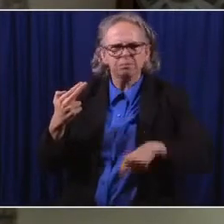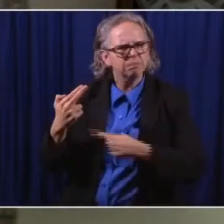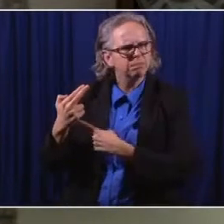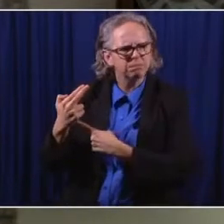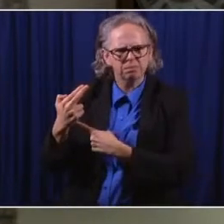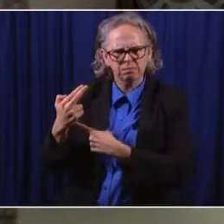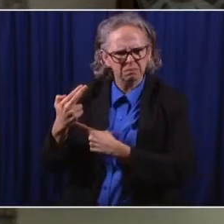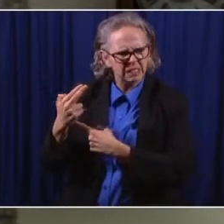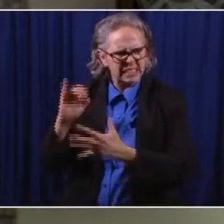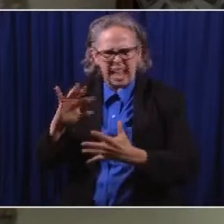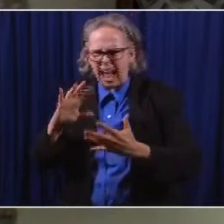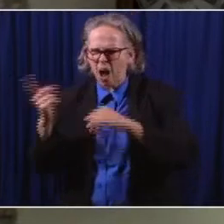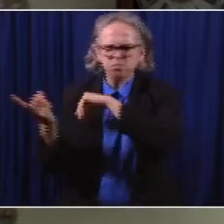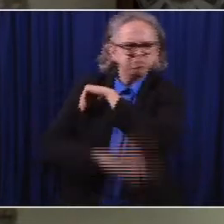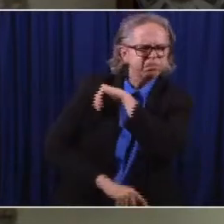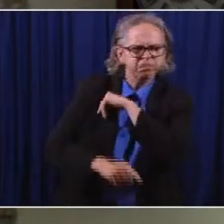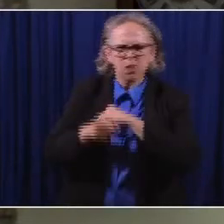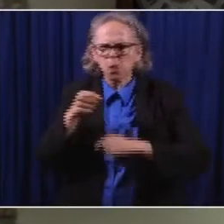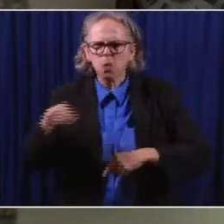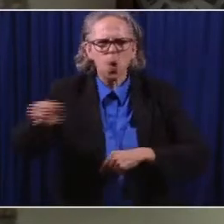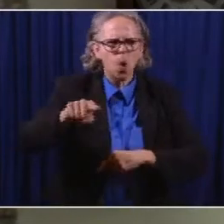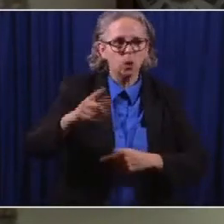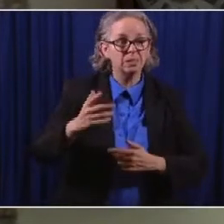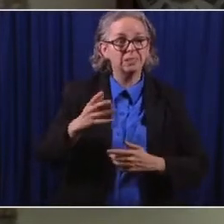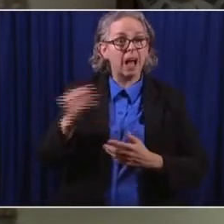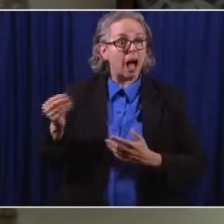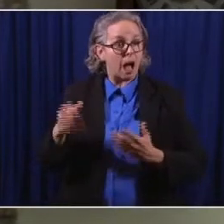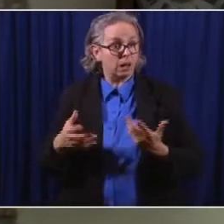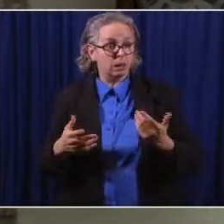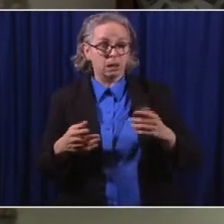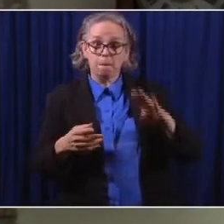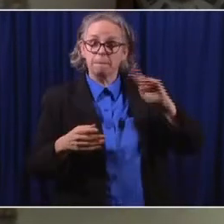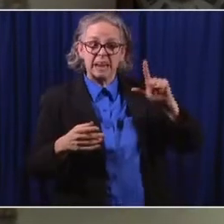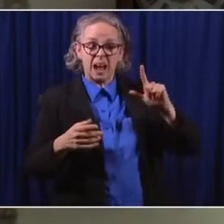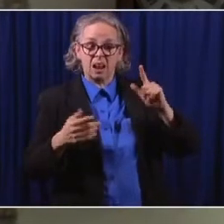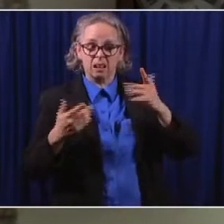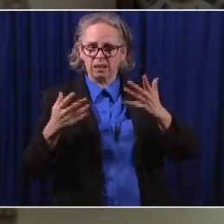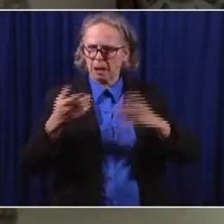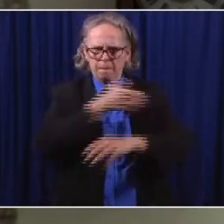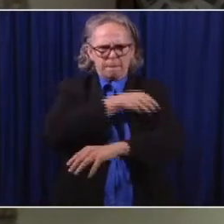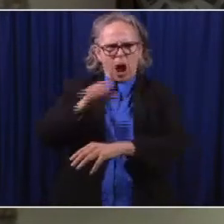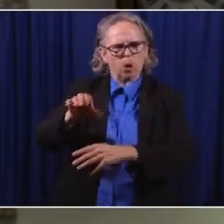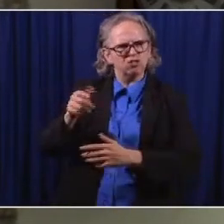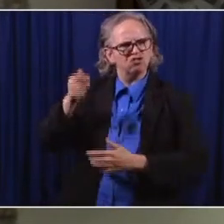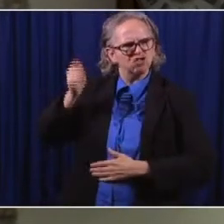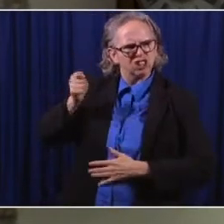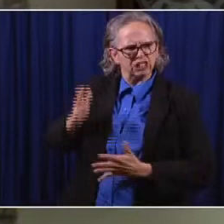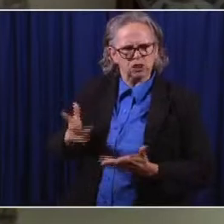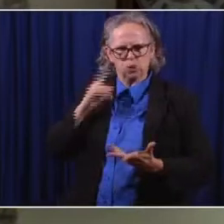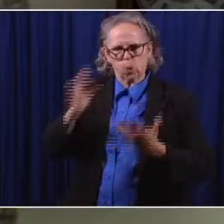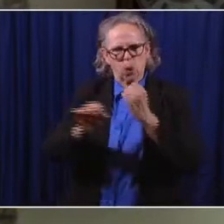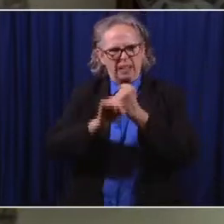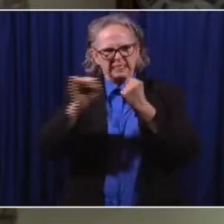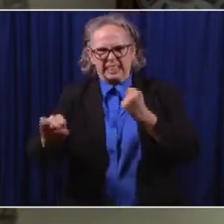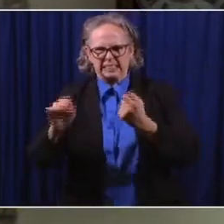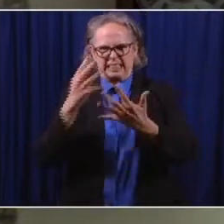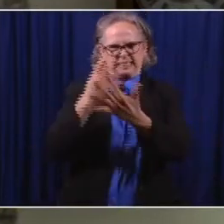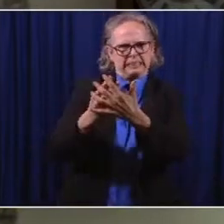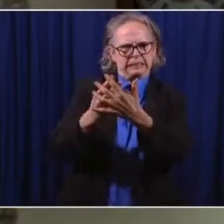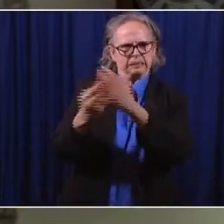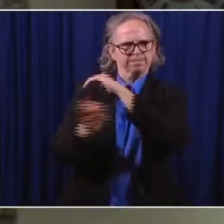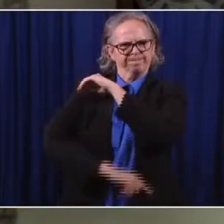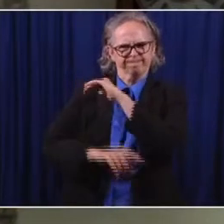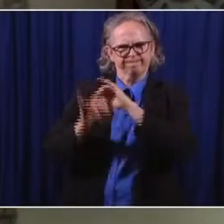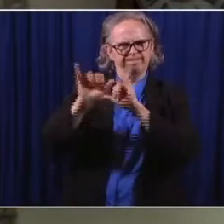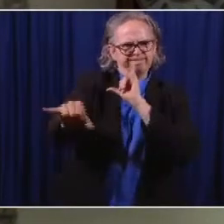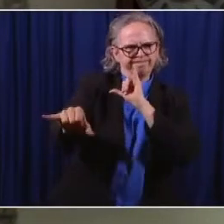and then give the judge more discretion on a sentence. So, you know, that going after particularly again, I don't know a